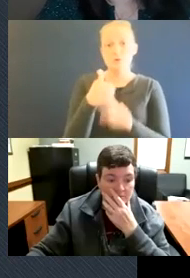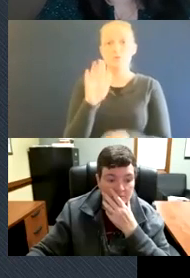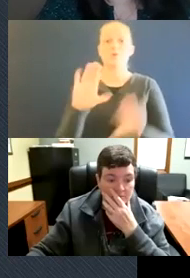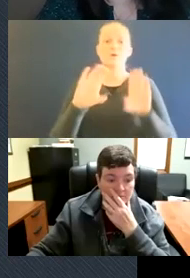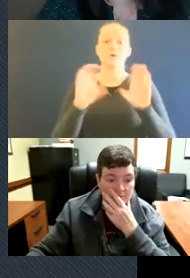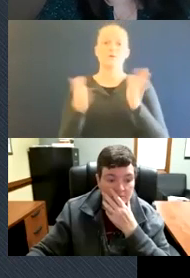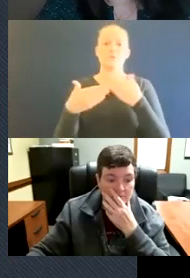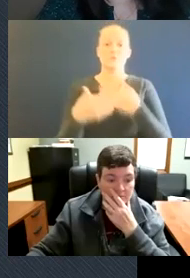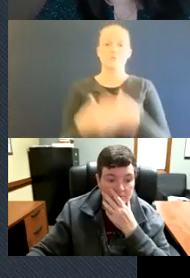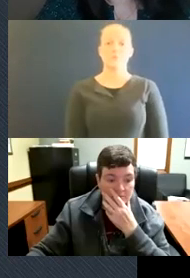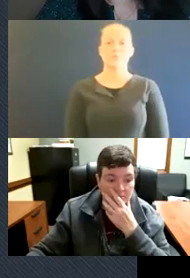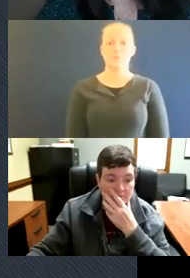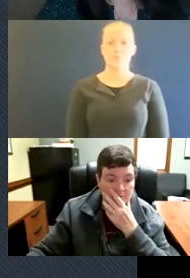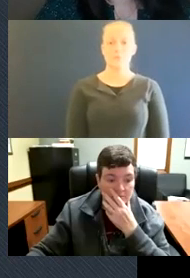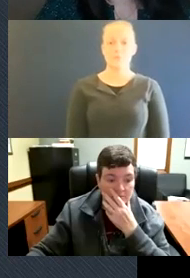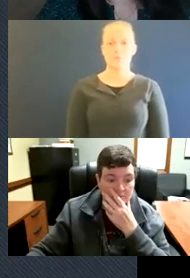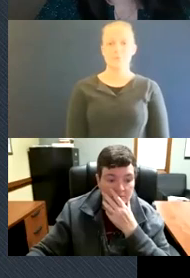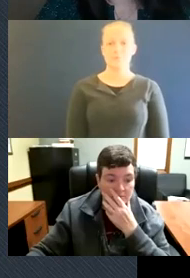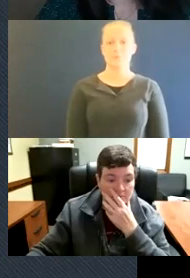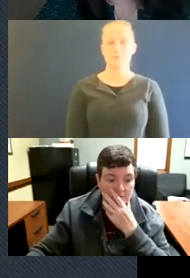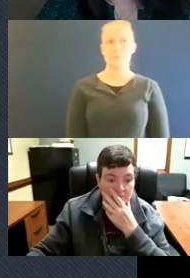get this.